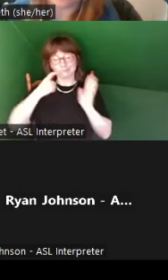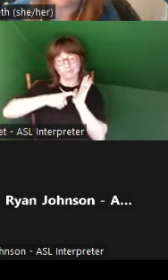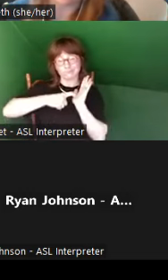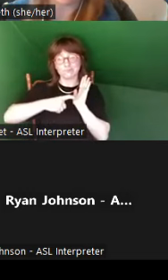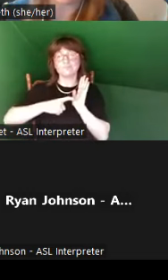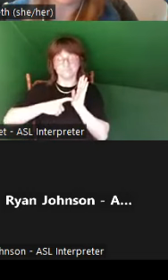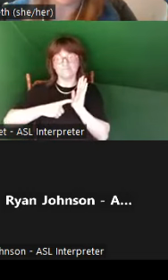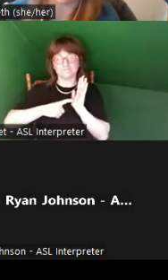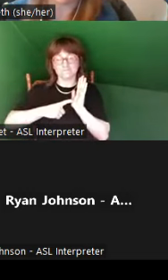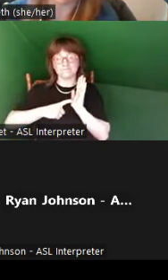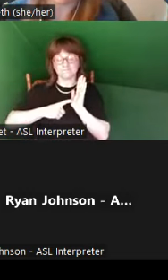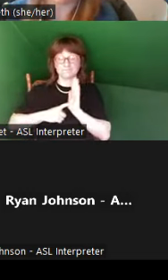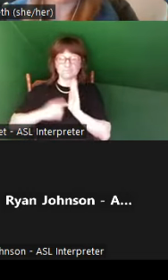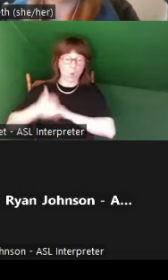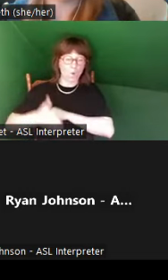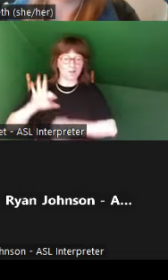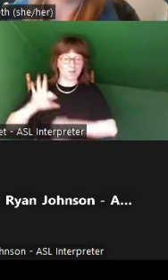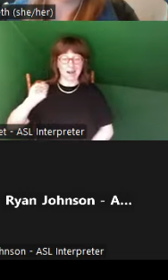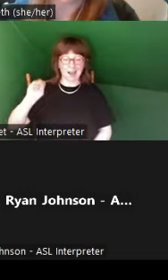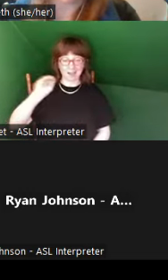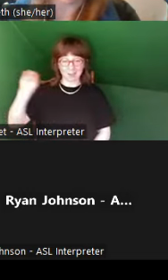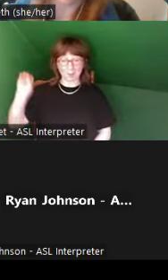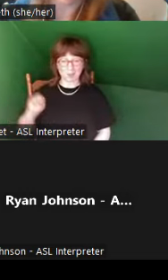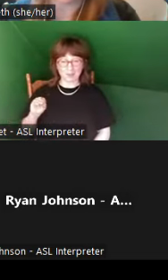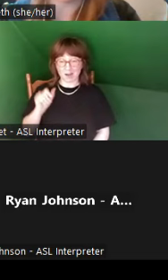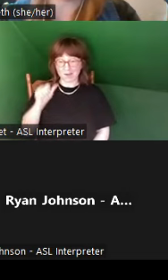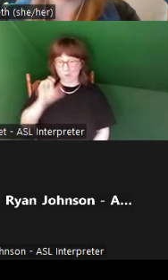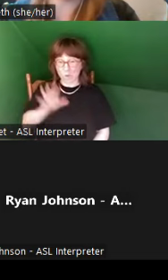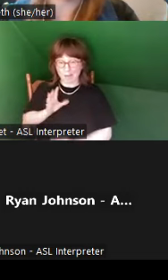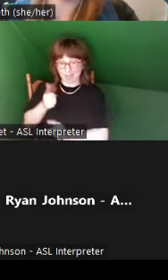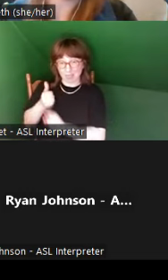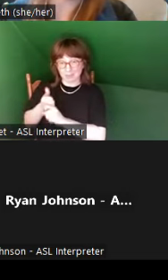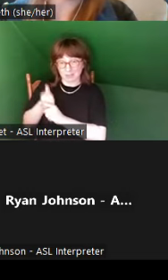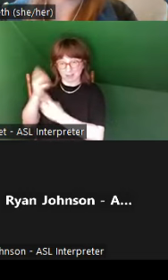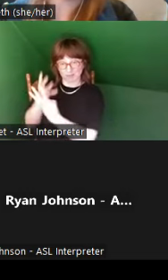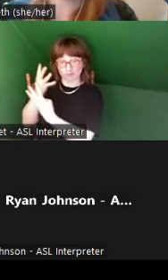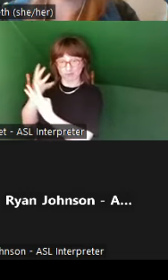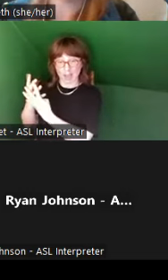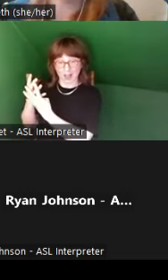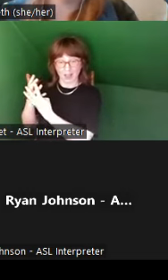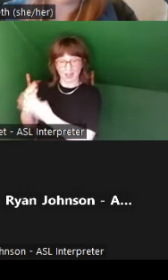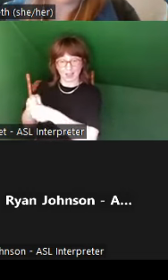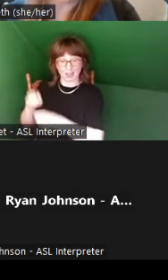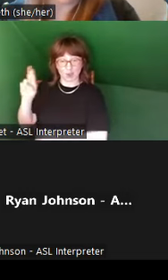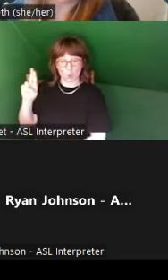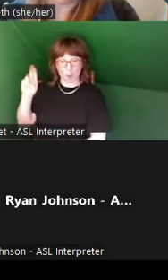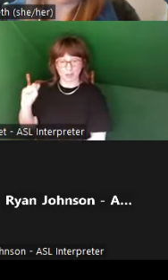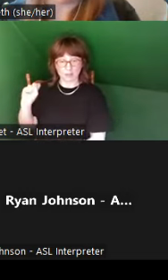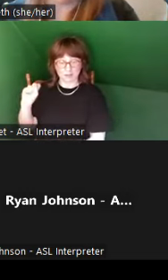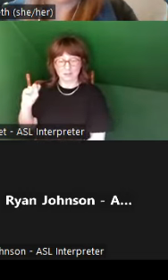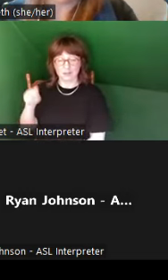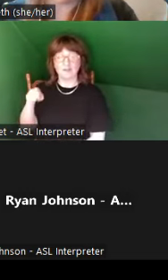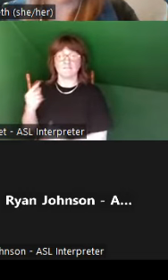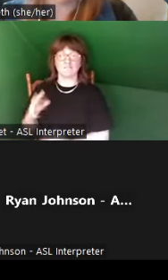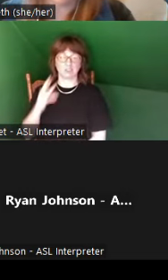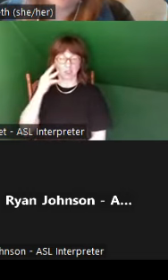over 90% of women who have been incarcerated in our nation's prison system have